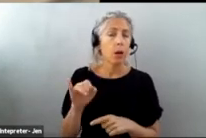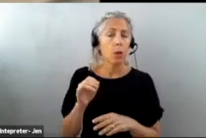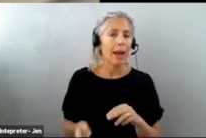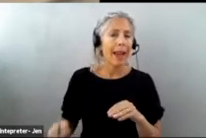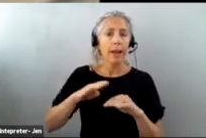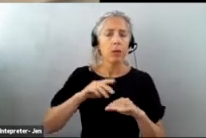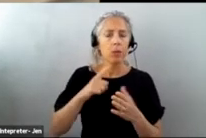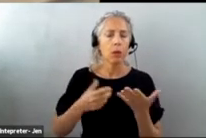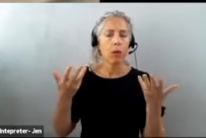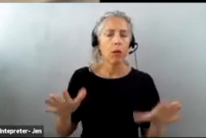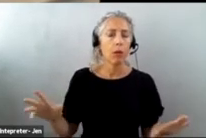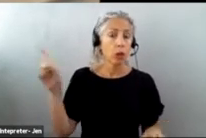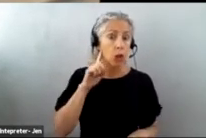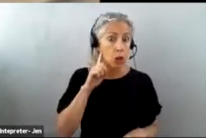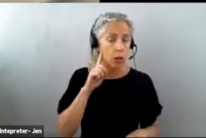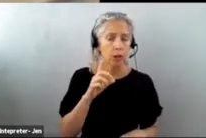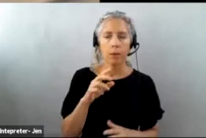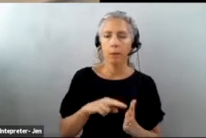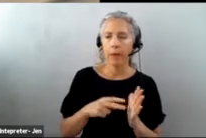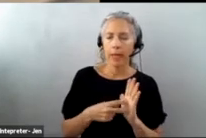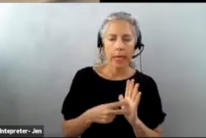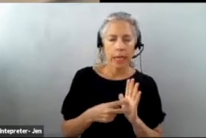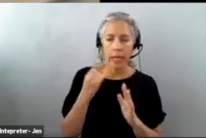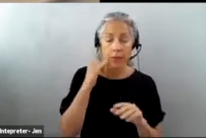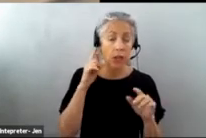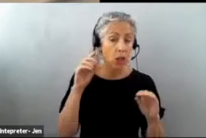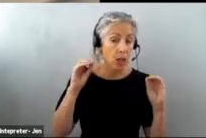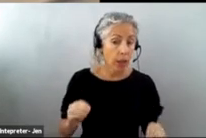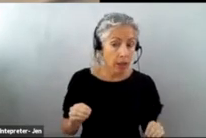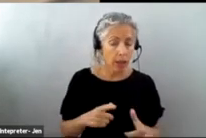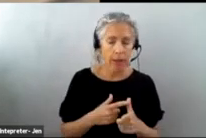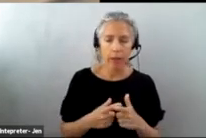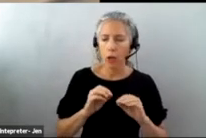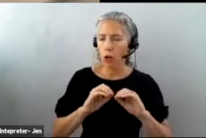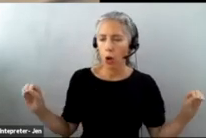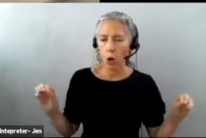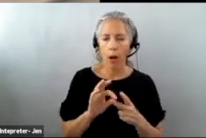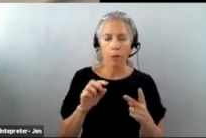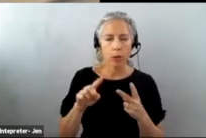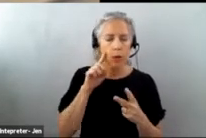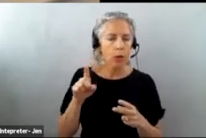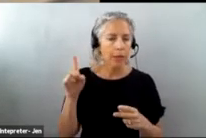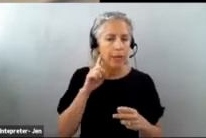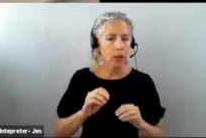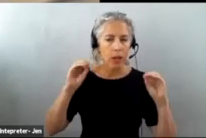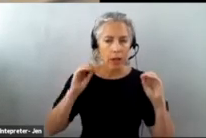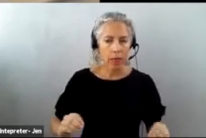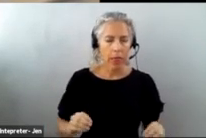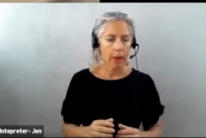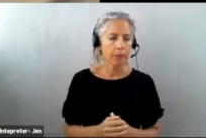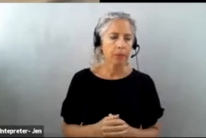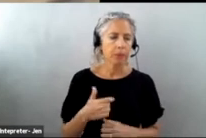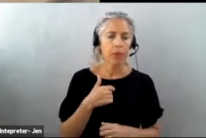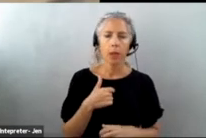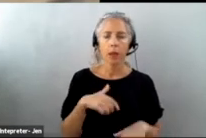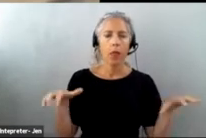already hear. So I thought that meant if he could hear nothing, there was just no option for him to ever hear anything. So I was